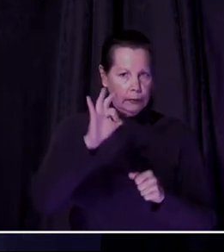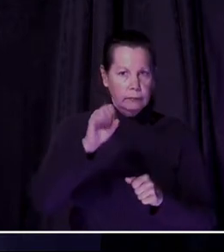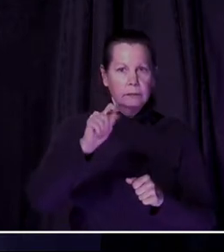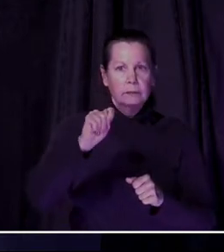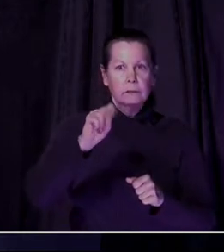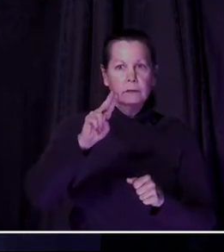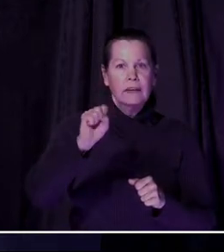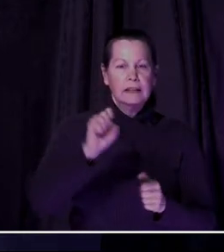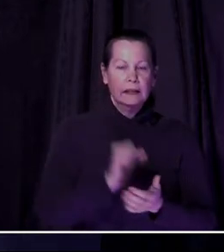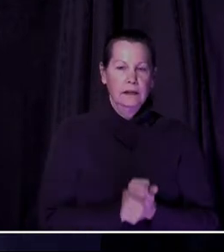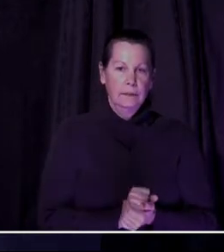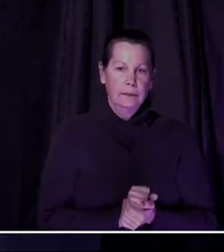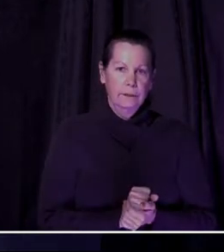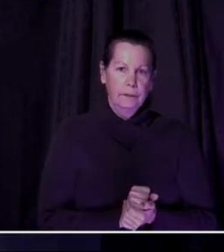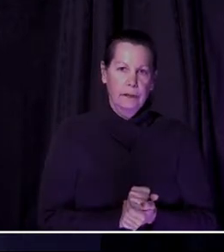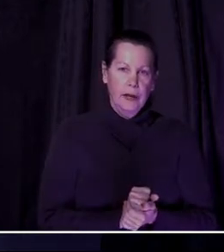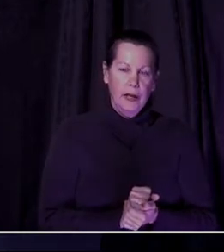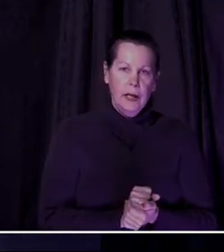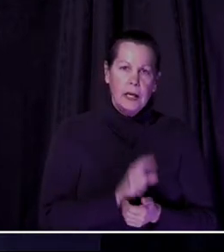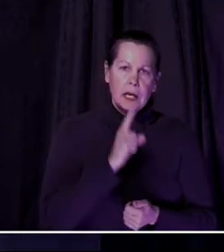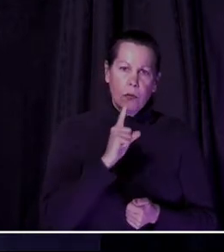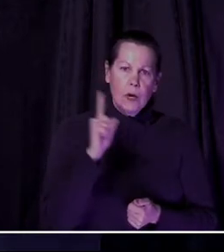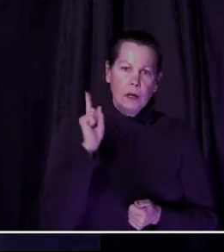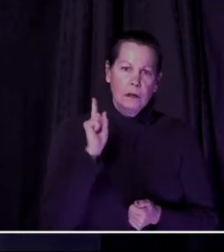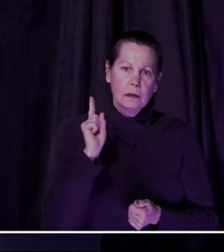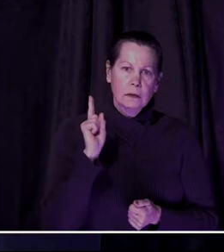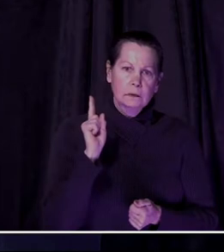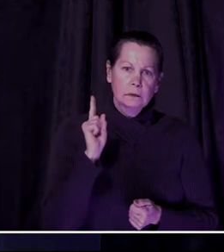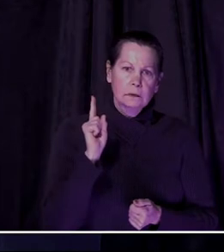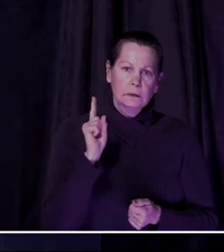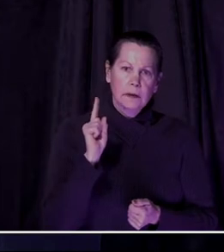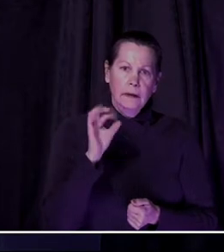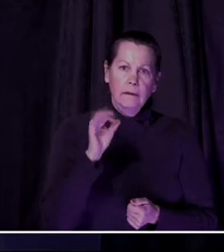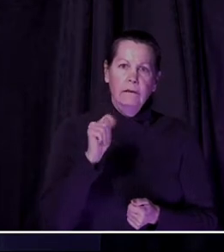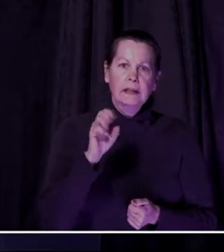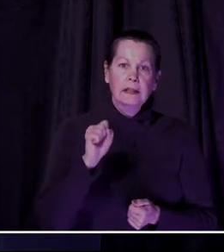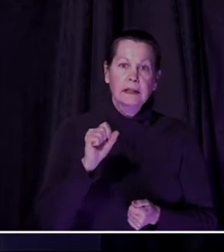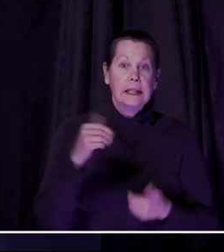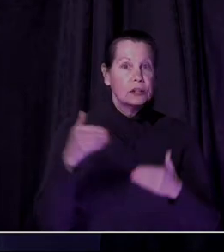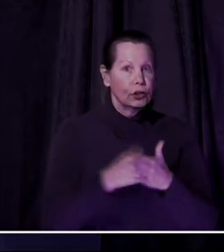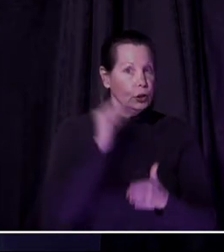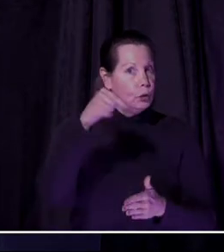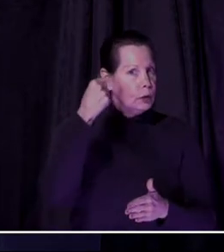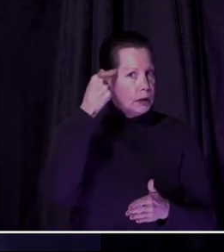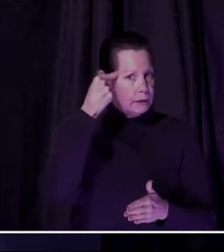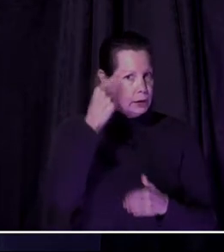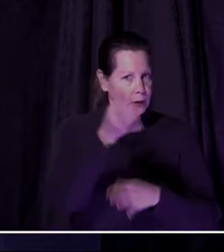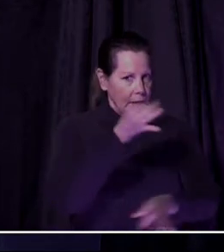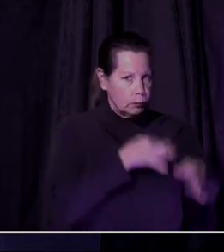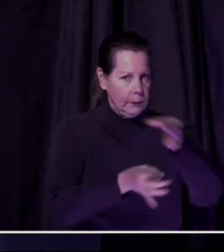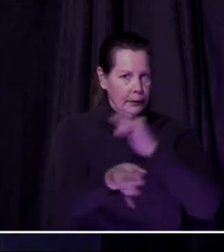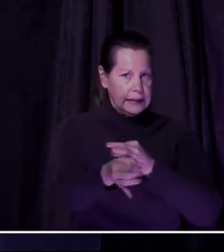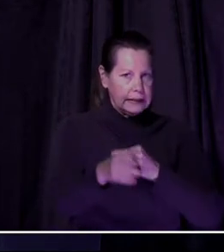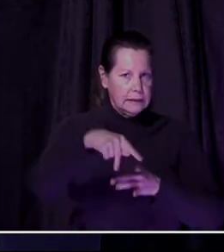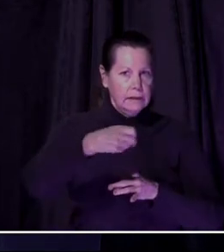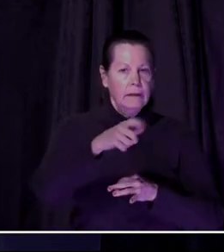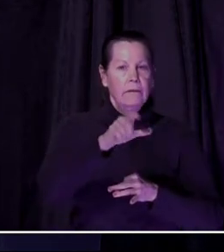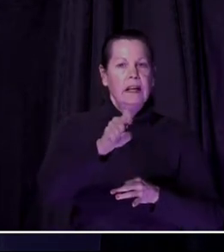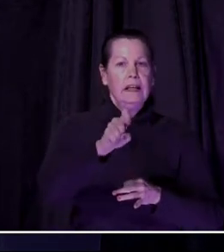Festus, he's the new governor. and he's replaced Governor